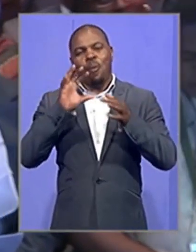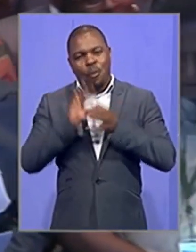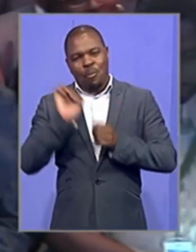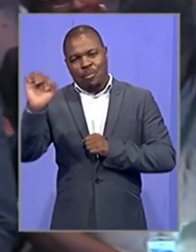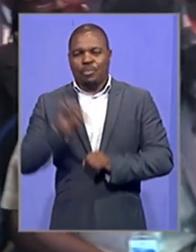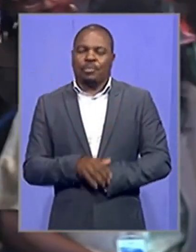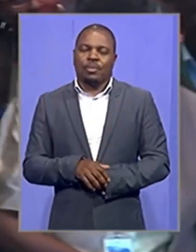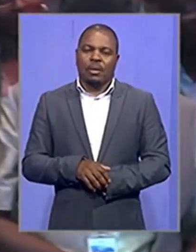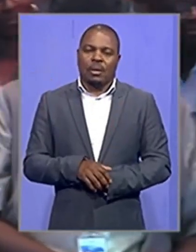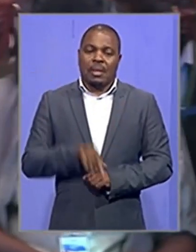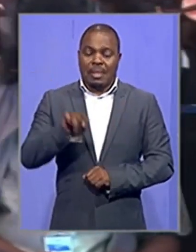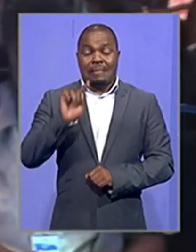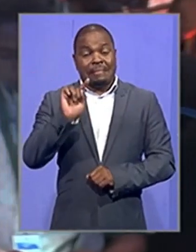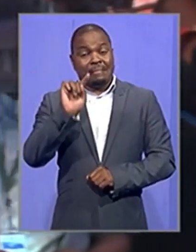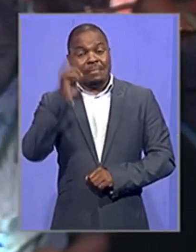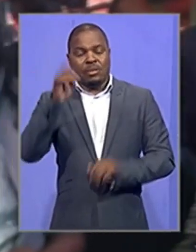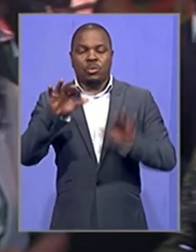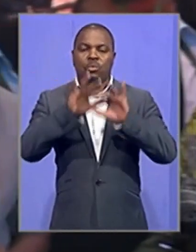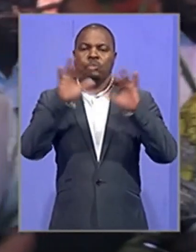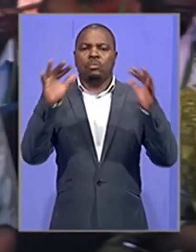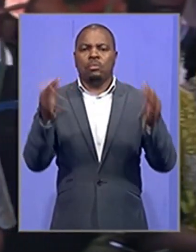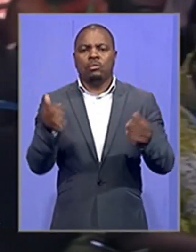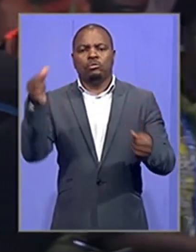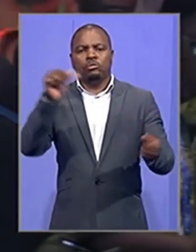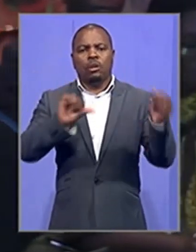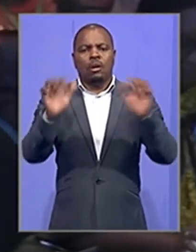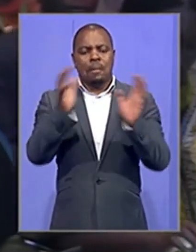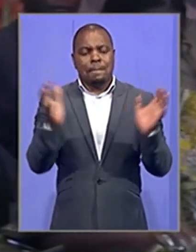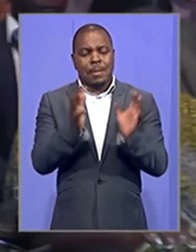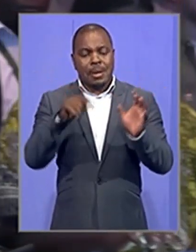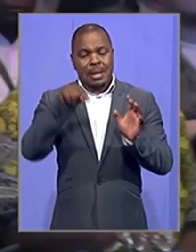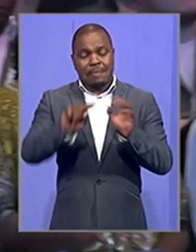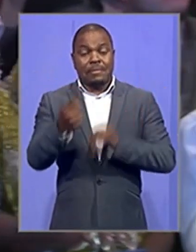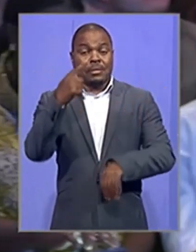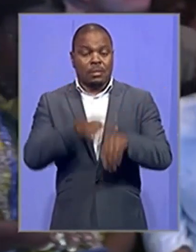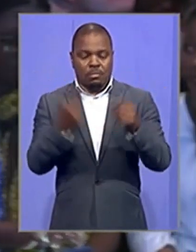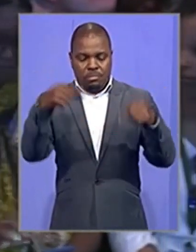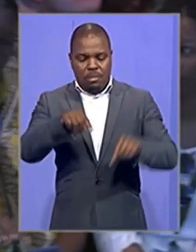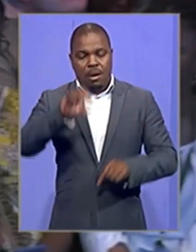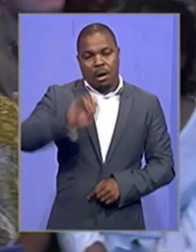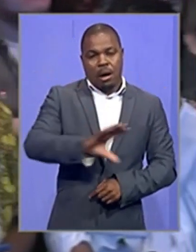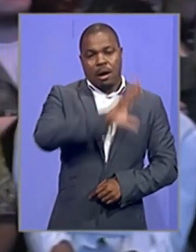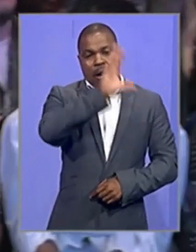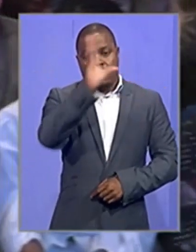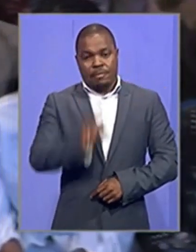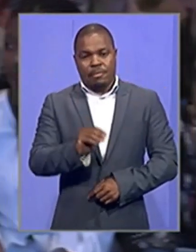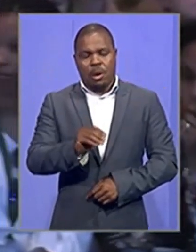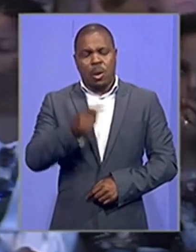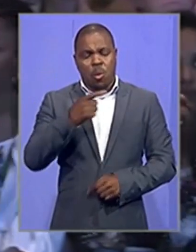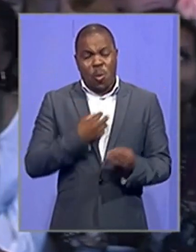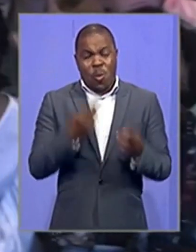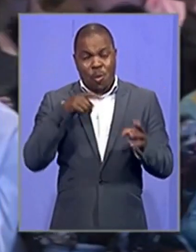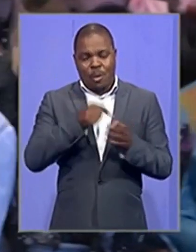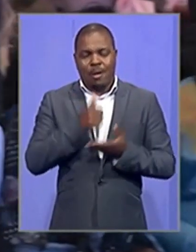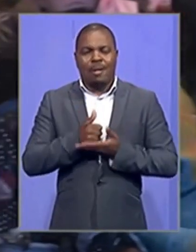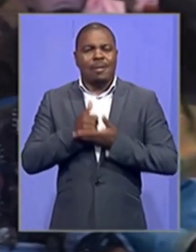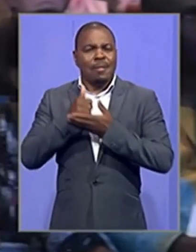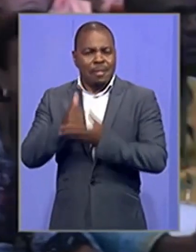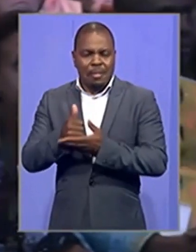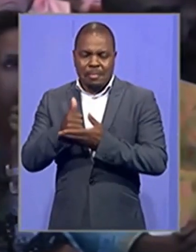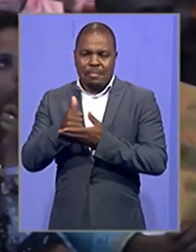first World Science Forum to take place in Africa, we hope that it will contribute to